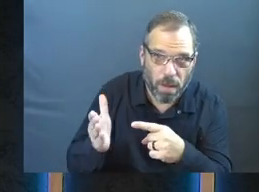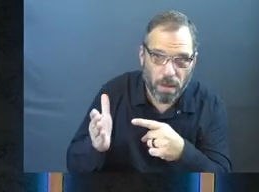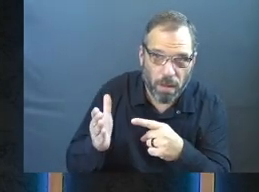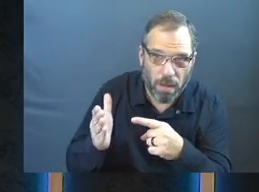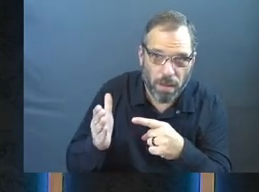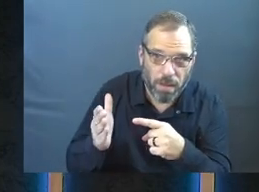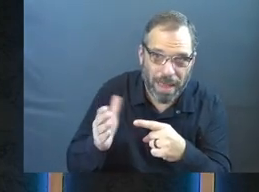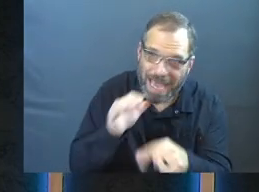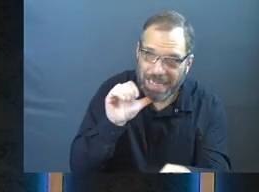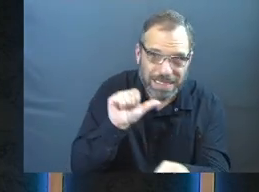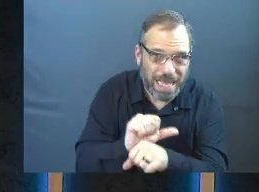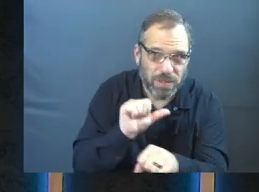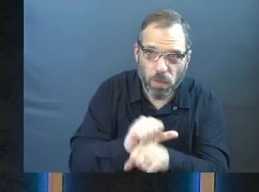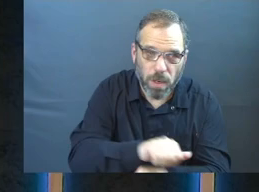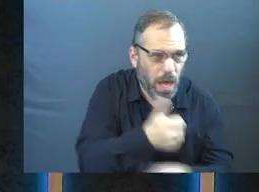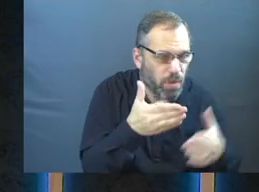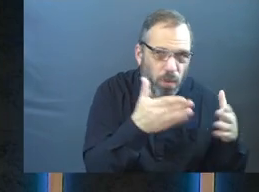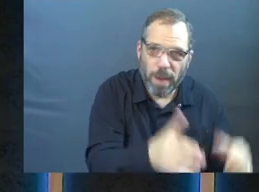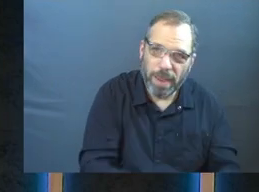And it doesn't work any other way.